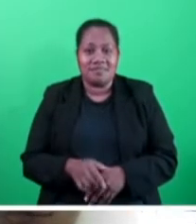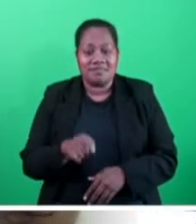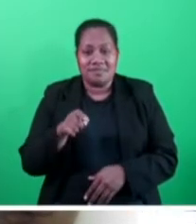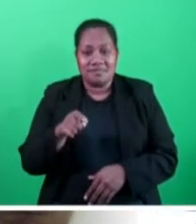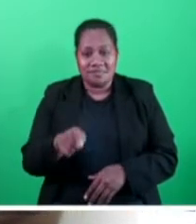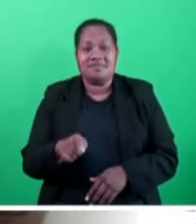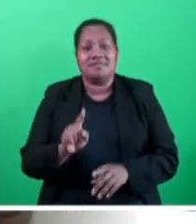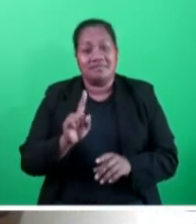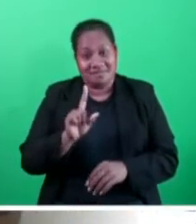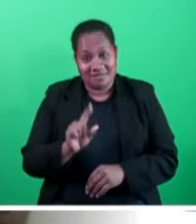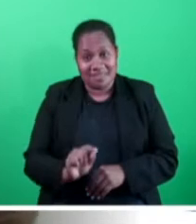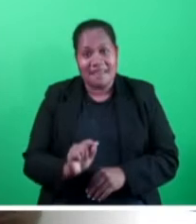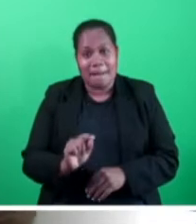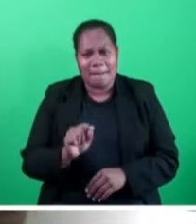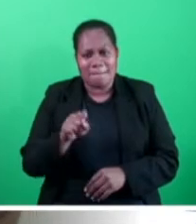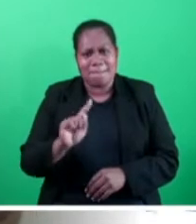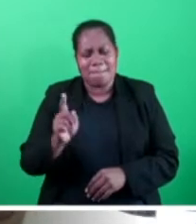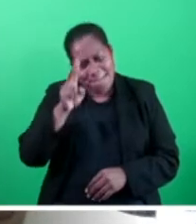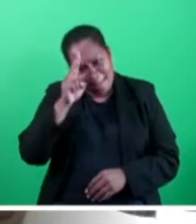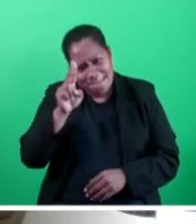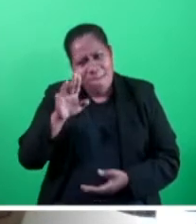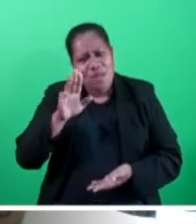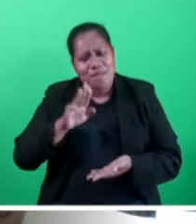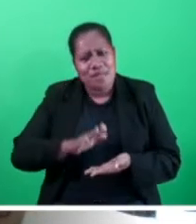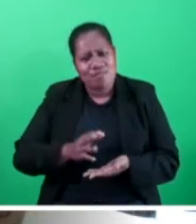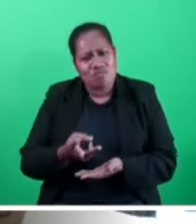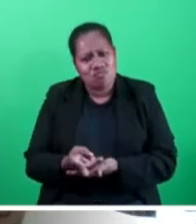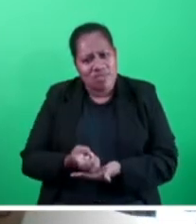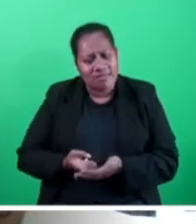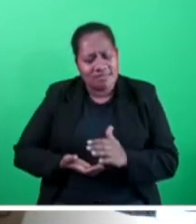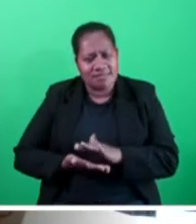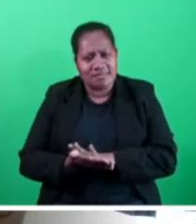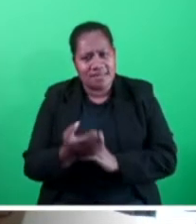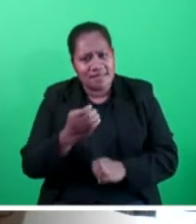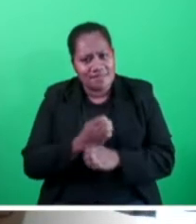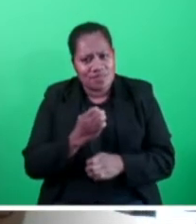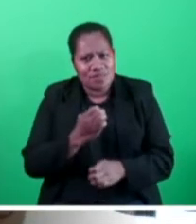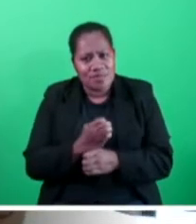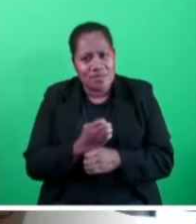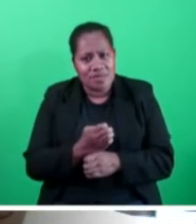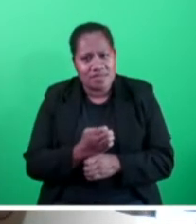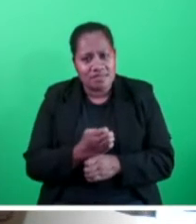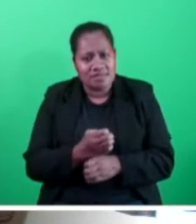national minimum wages under the Employment Relations Act 2007.